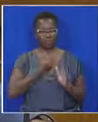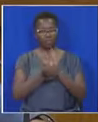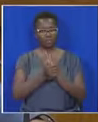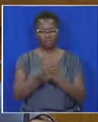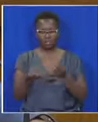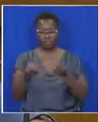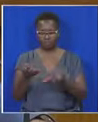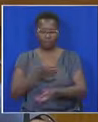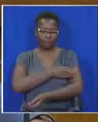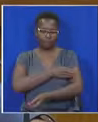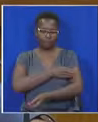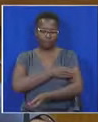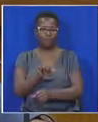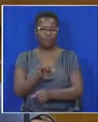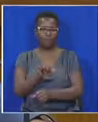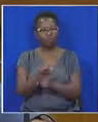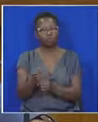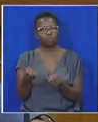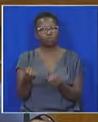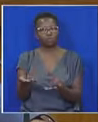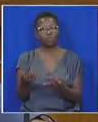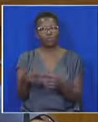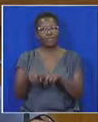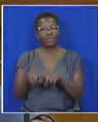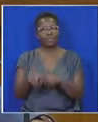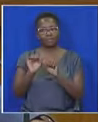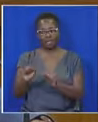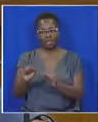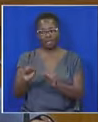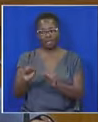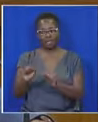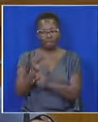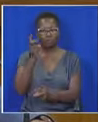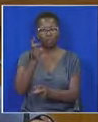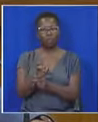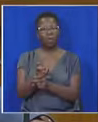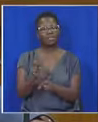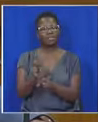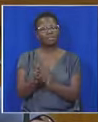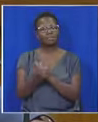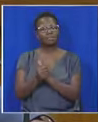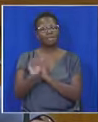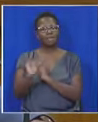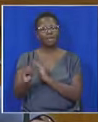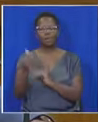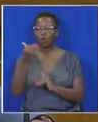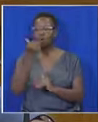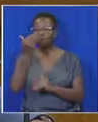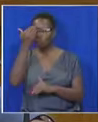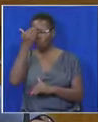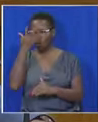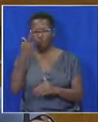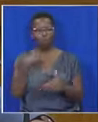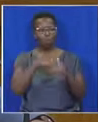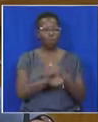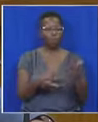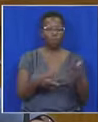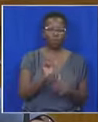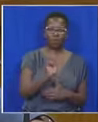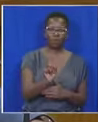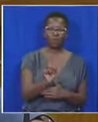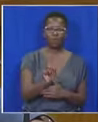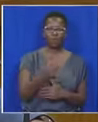empowered, and employed based on their talent and hard work, not on who they know and what circumstances they are born into. The DA